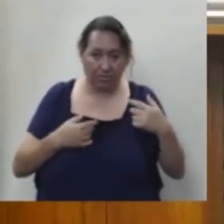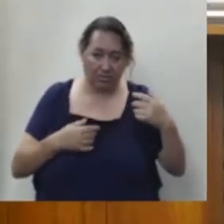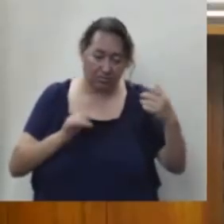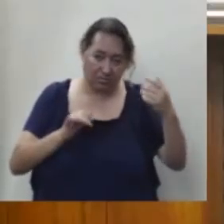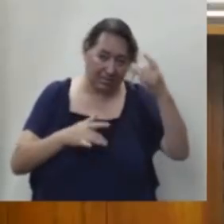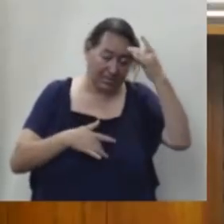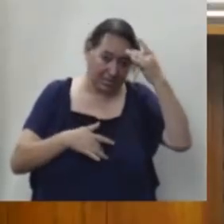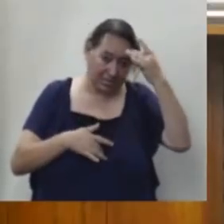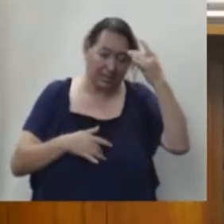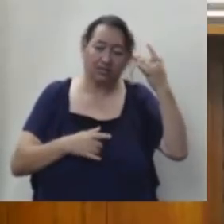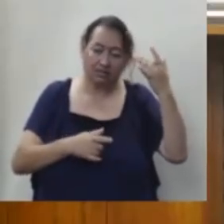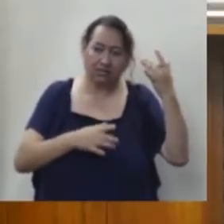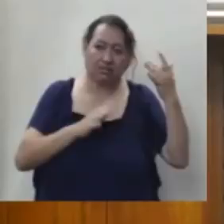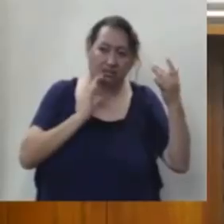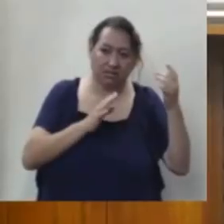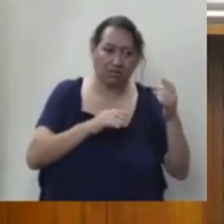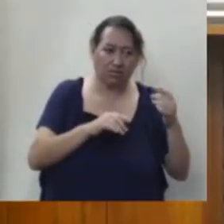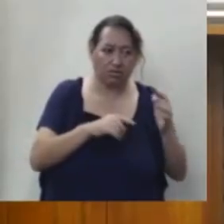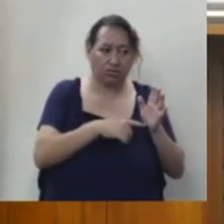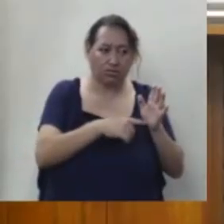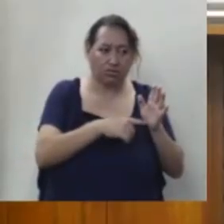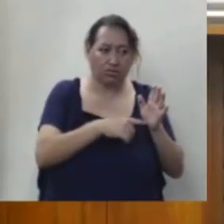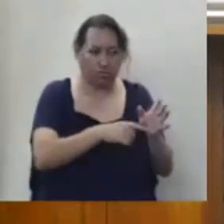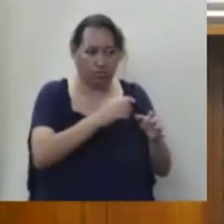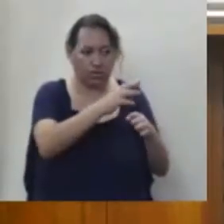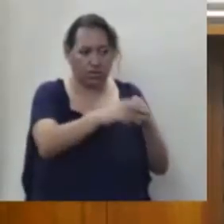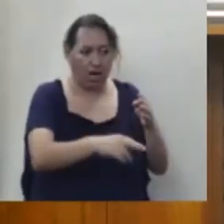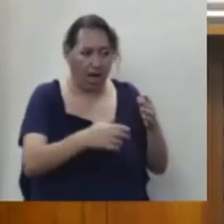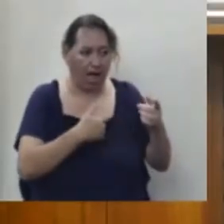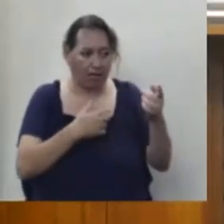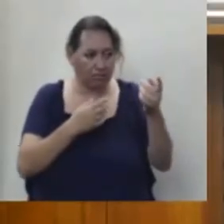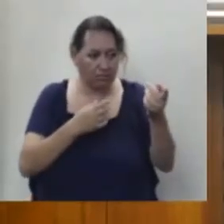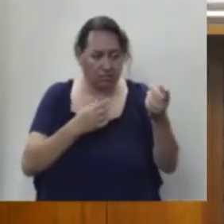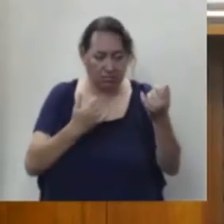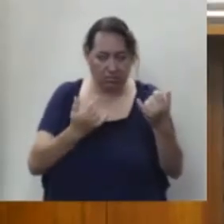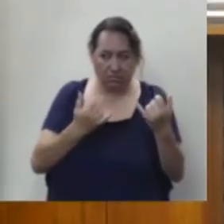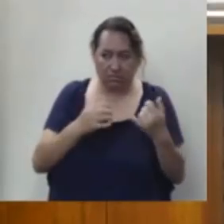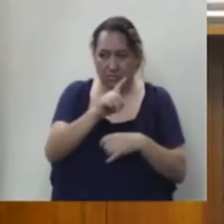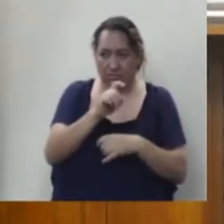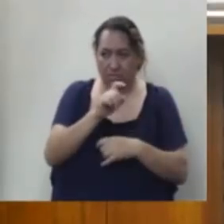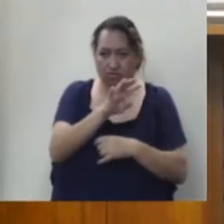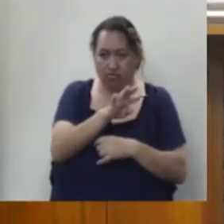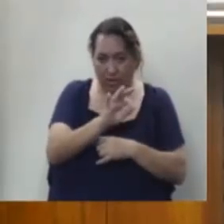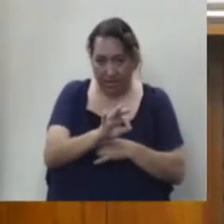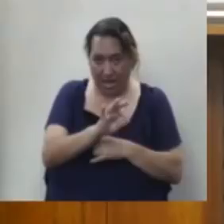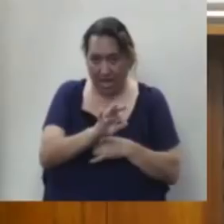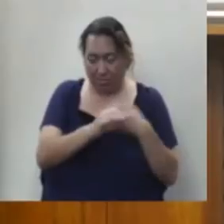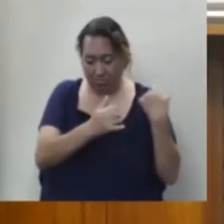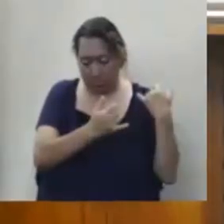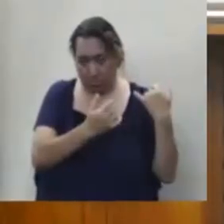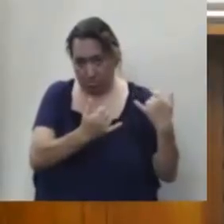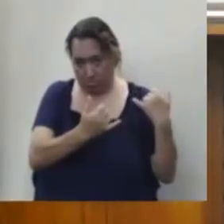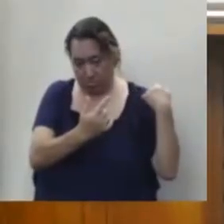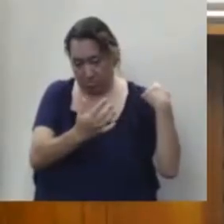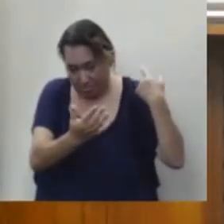out. In fact, I have the data as far as 149 up to this date of April 16 that have been tested